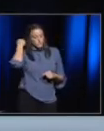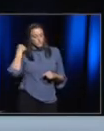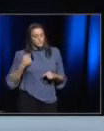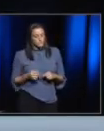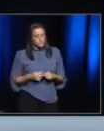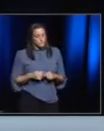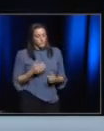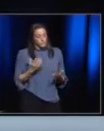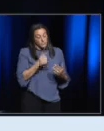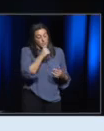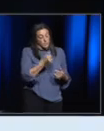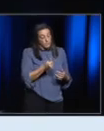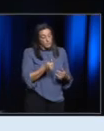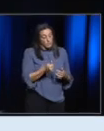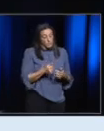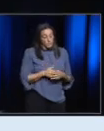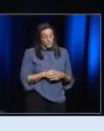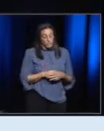Or not.